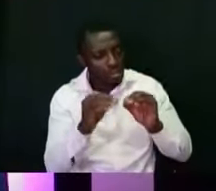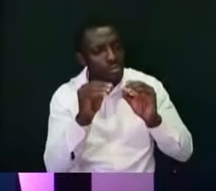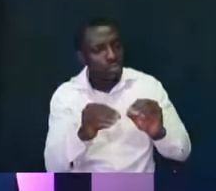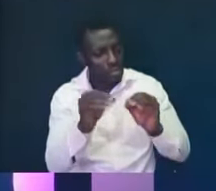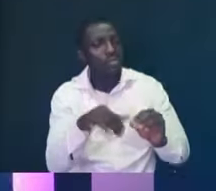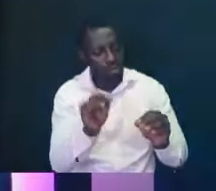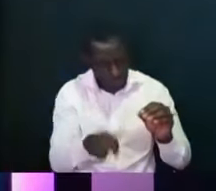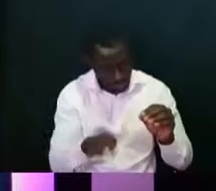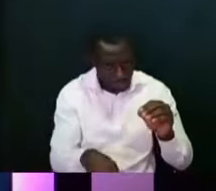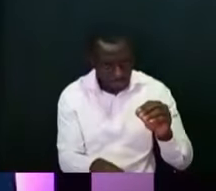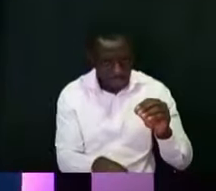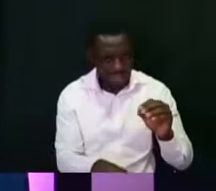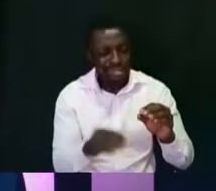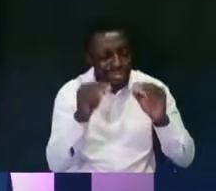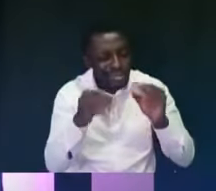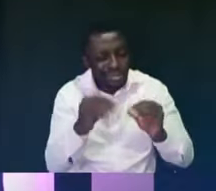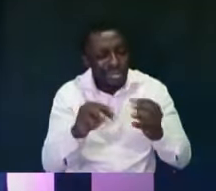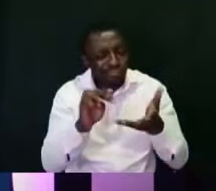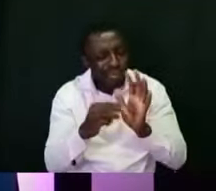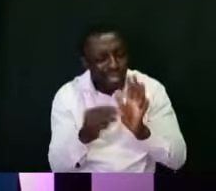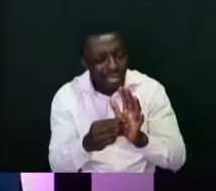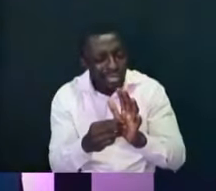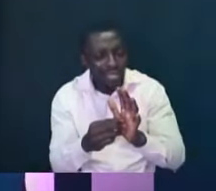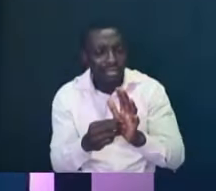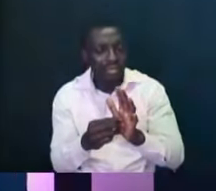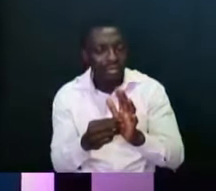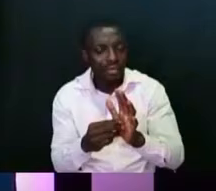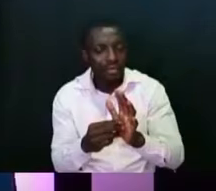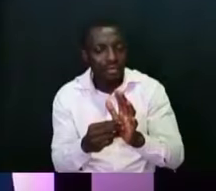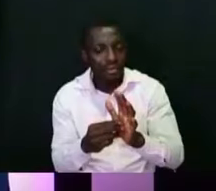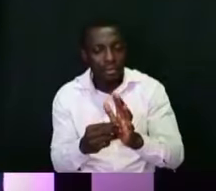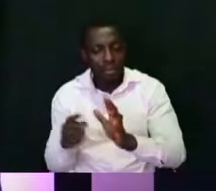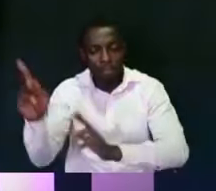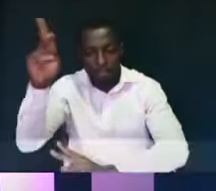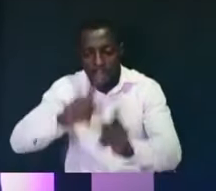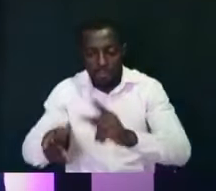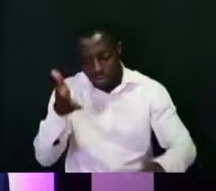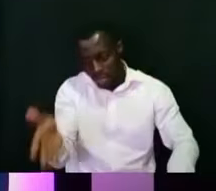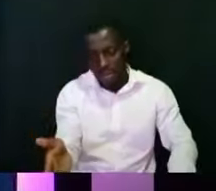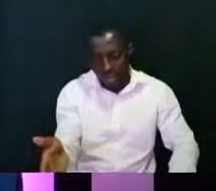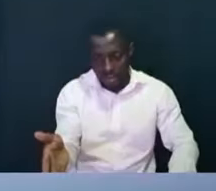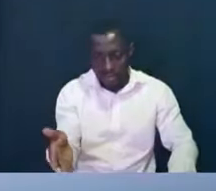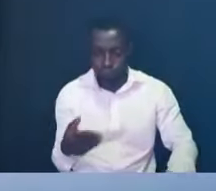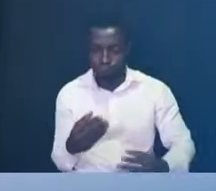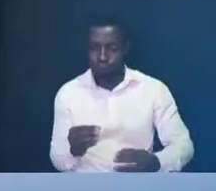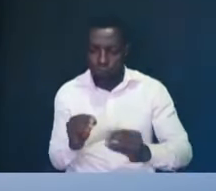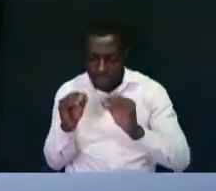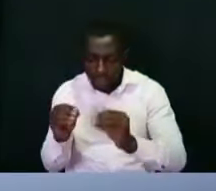teaching is any reasoning with the congregation from the scripture.